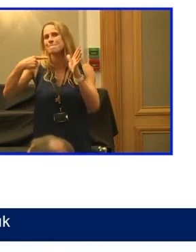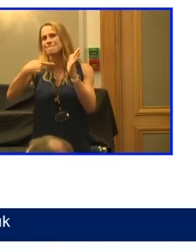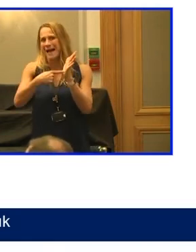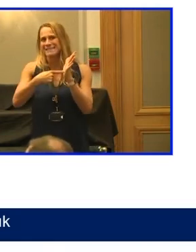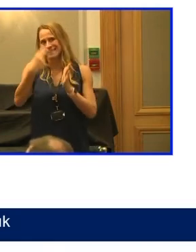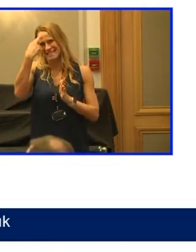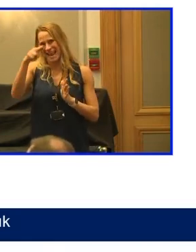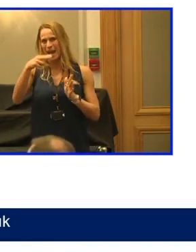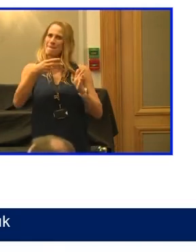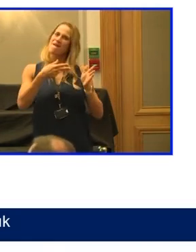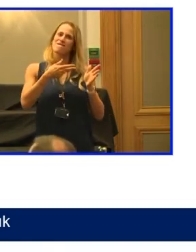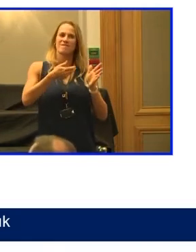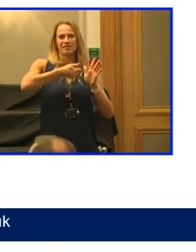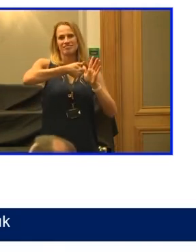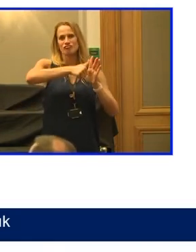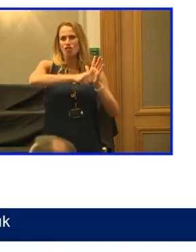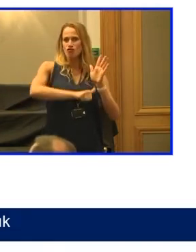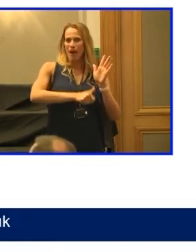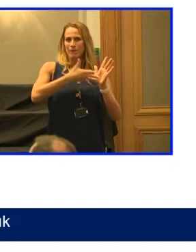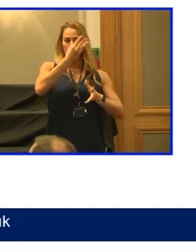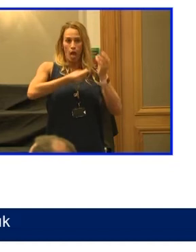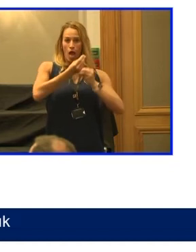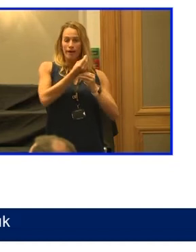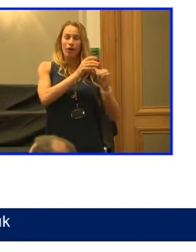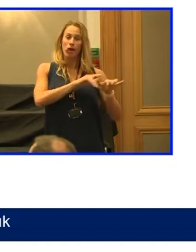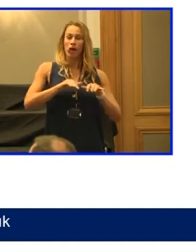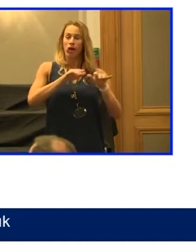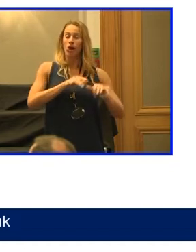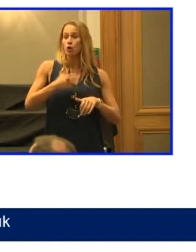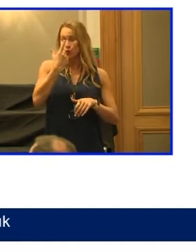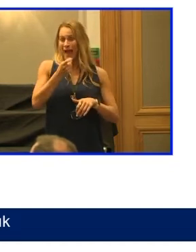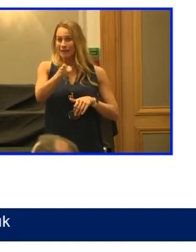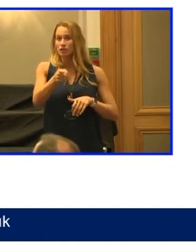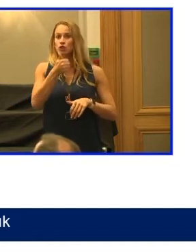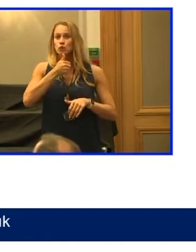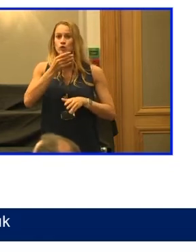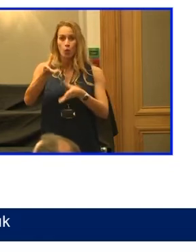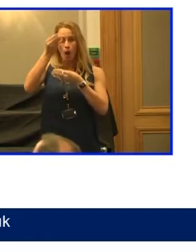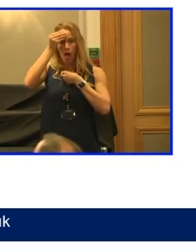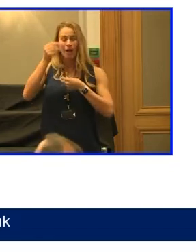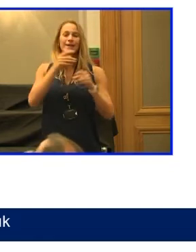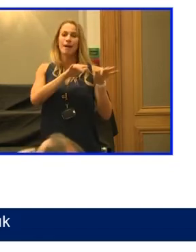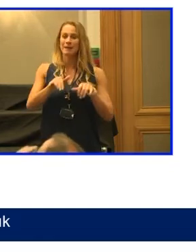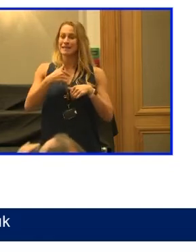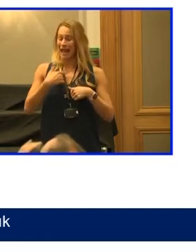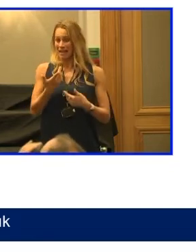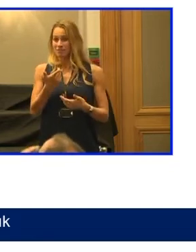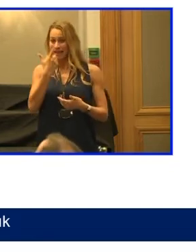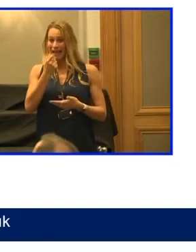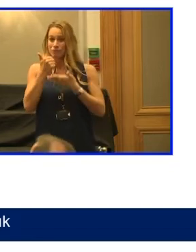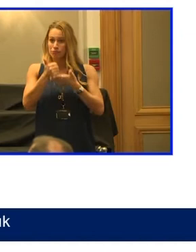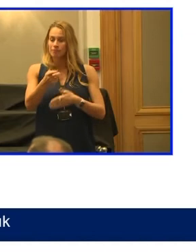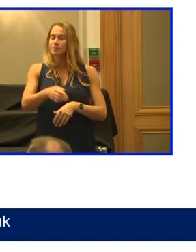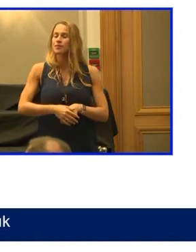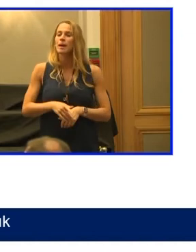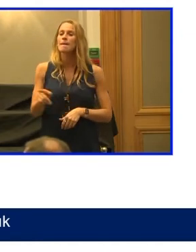a touch typing program that, you know, you can actually get if, you know, if you're online. And the RNIB, we can discuss that too. The